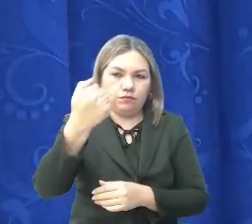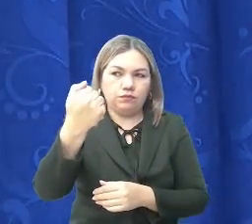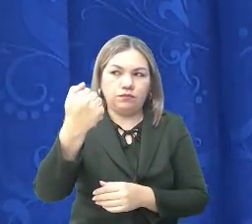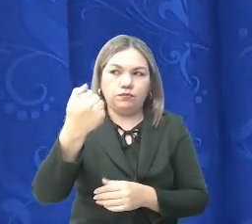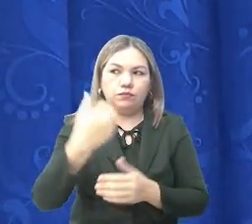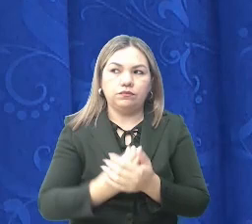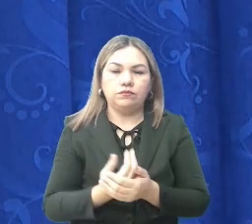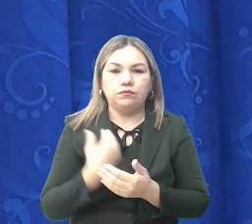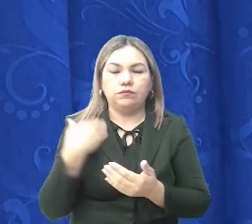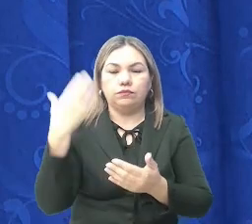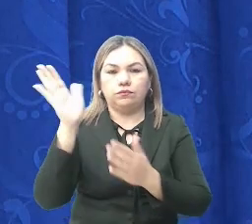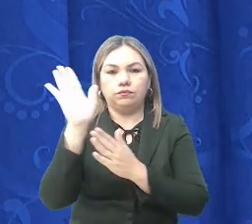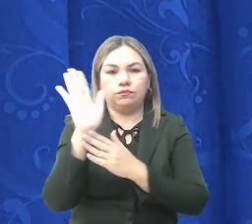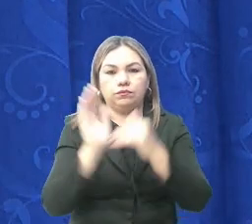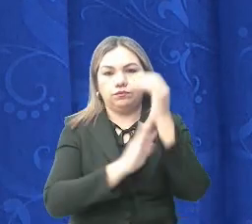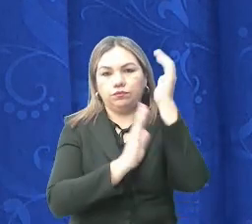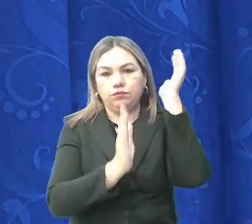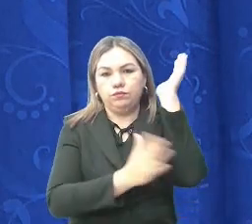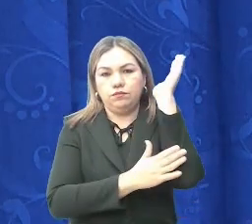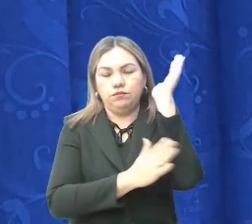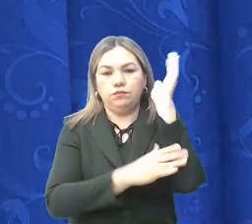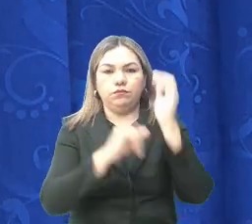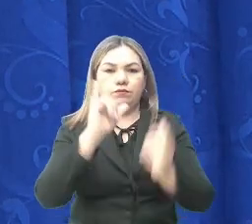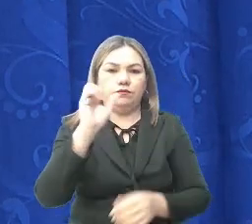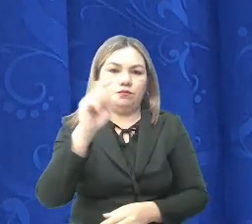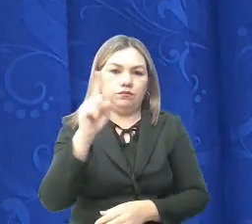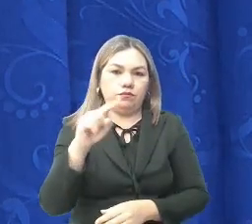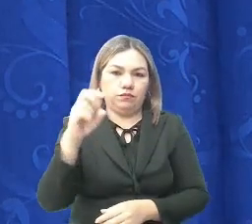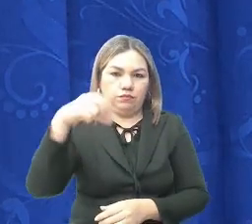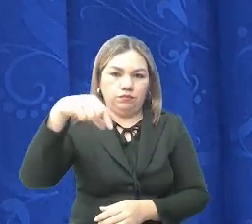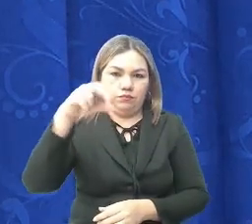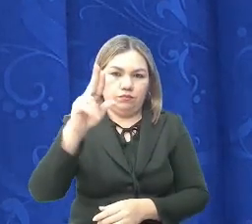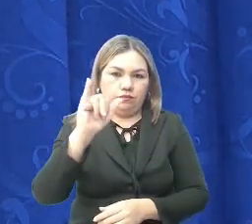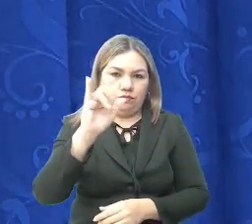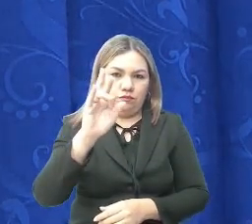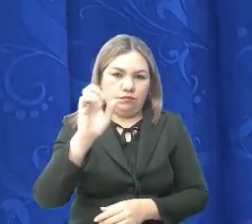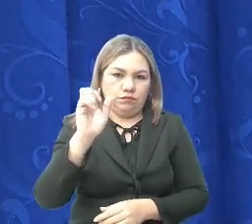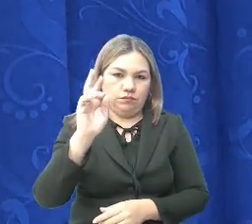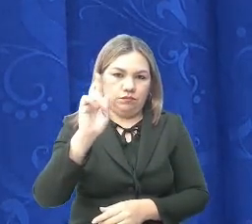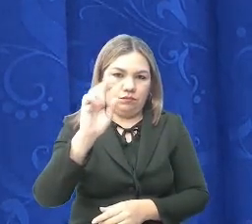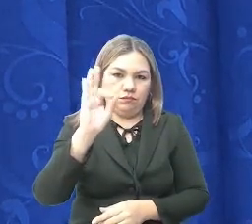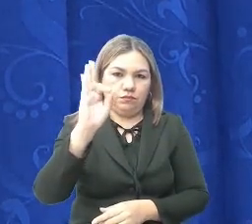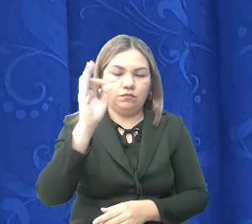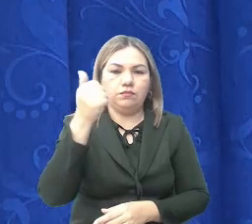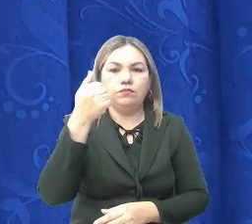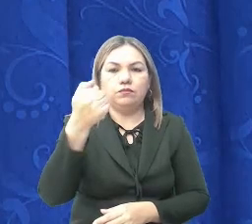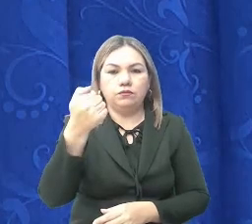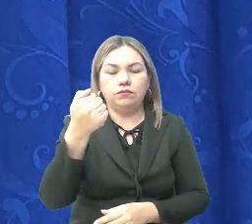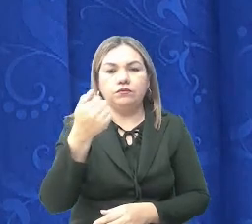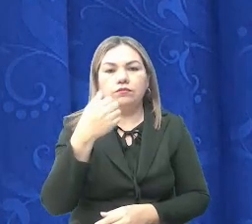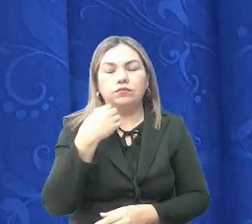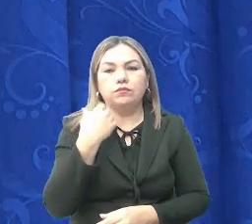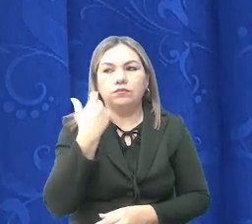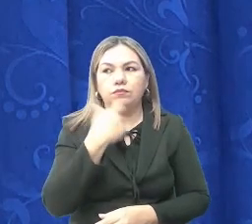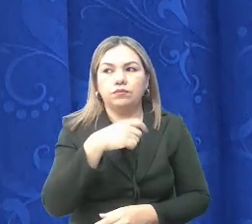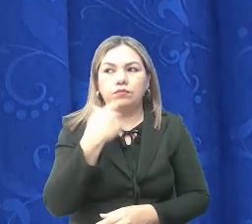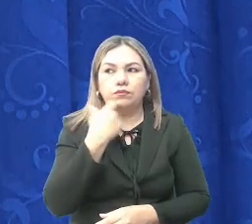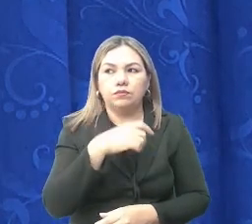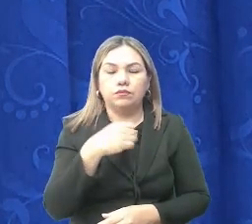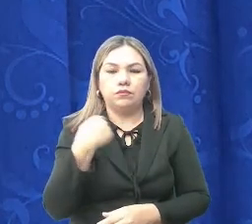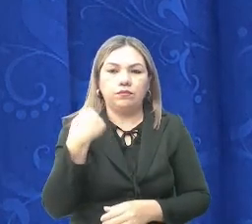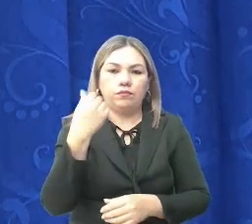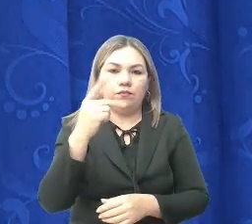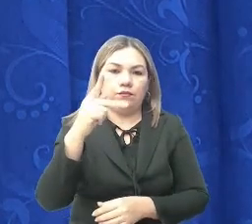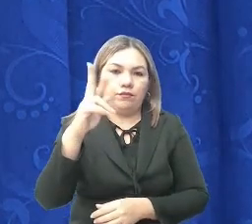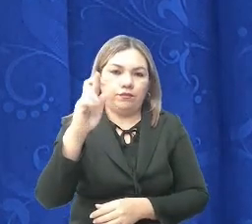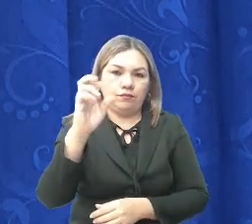arose out of his seat. And Ehud put forth his left hand. How good is to be a left-handed? We